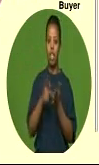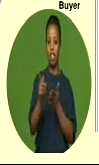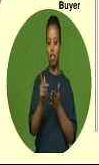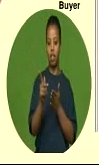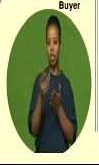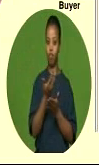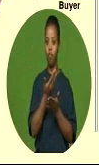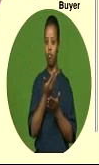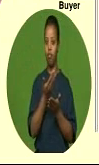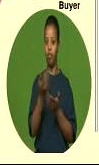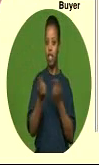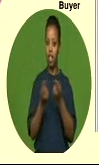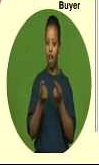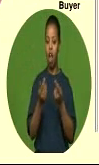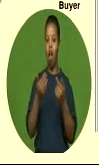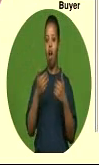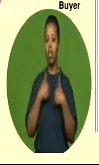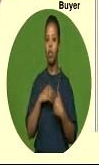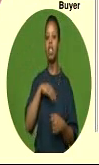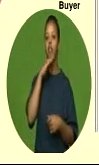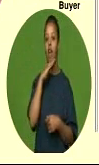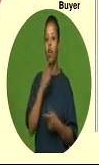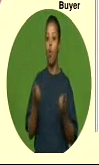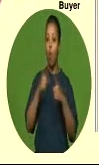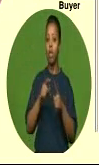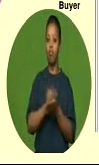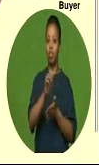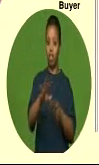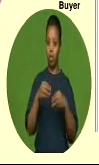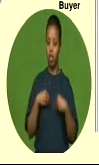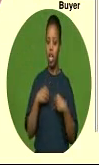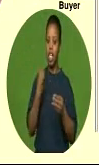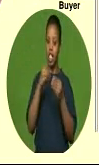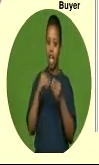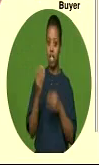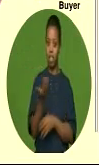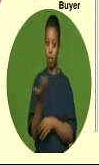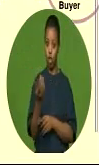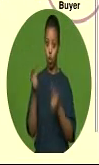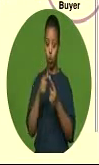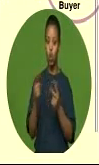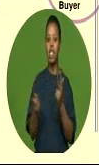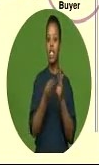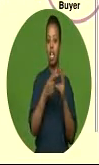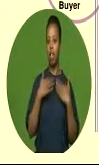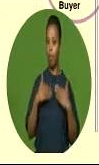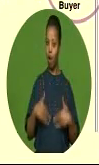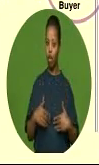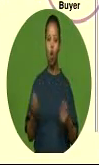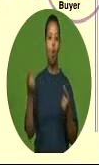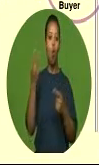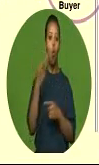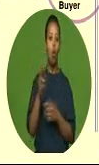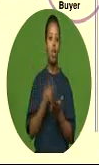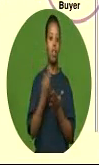been satisfied. When the consignee sells the merchandise to a third party or